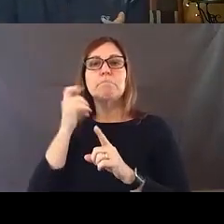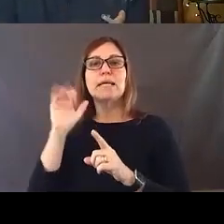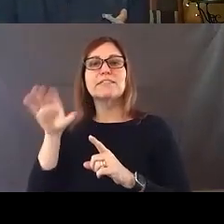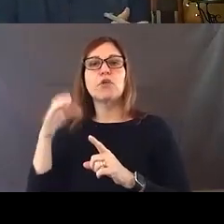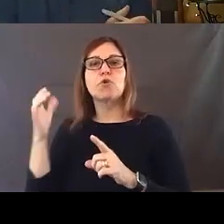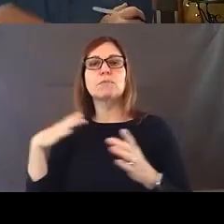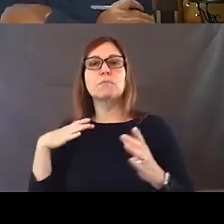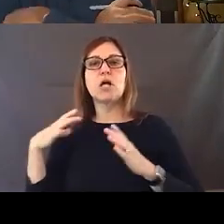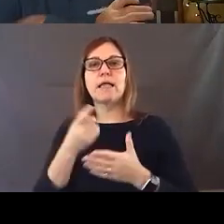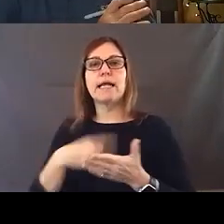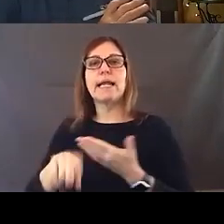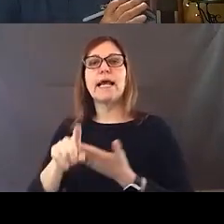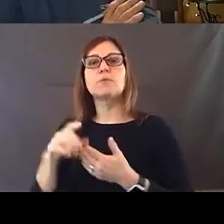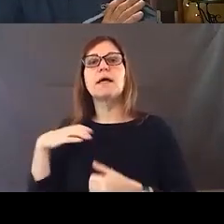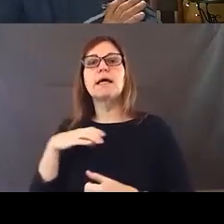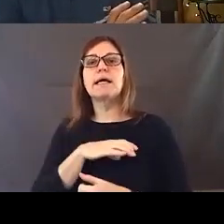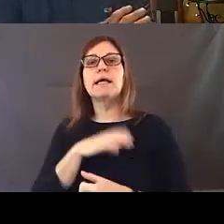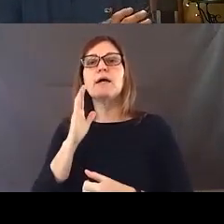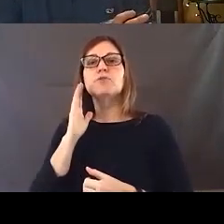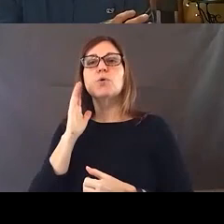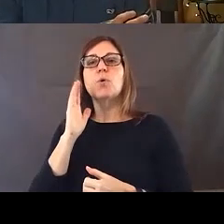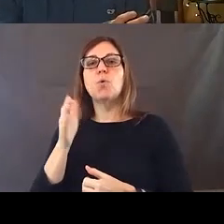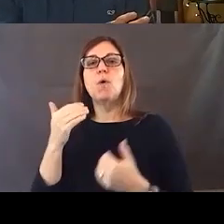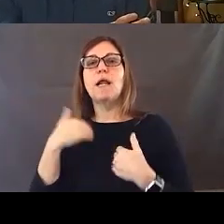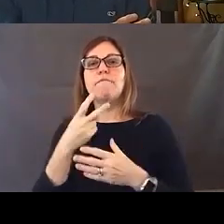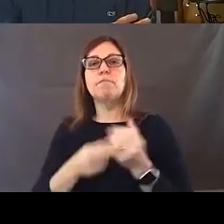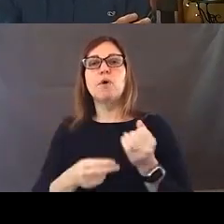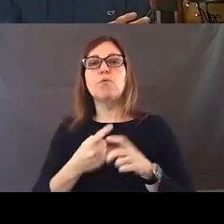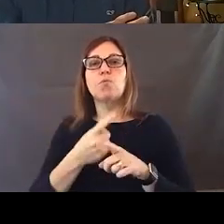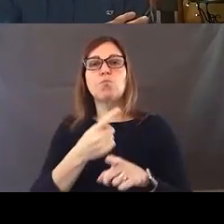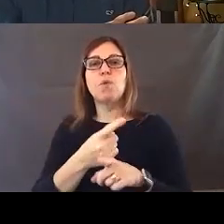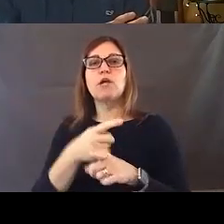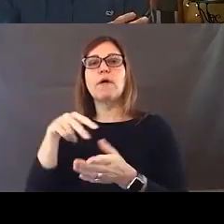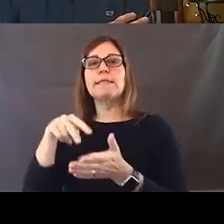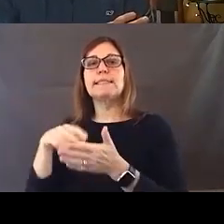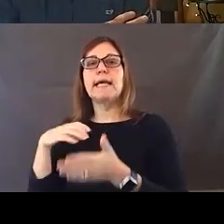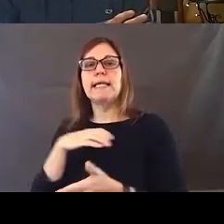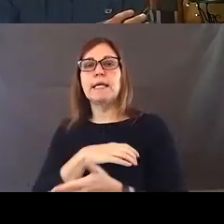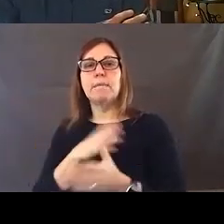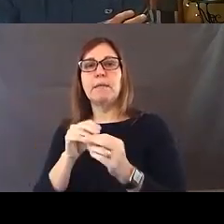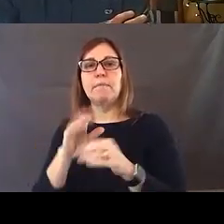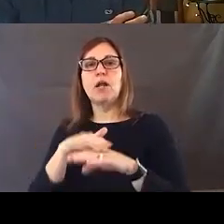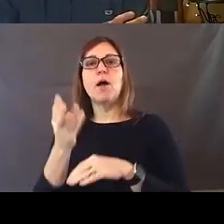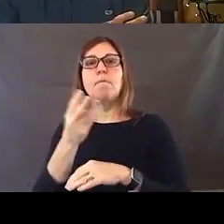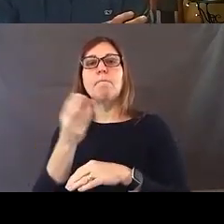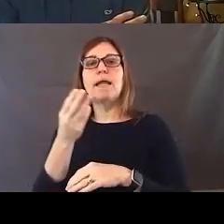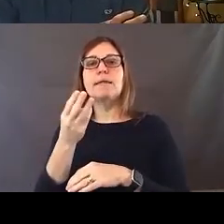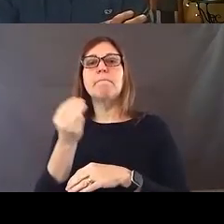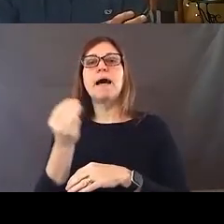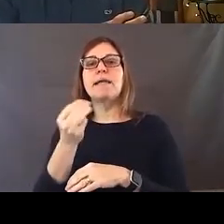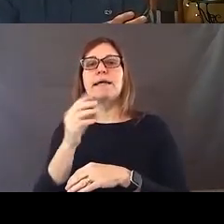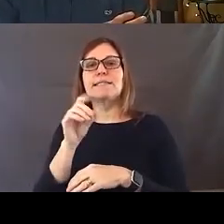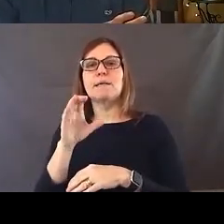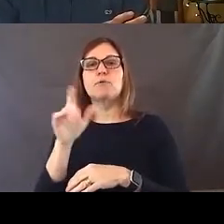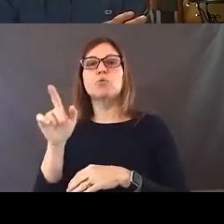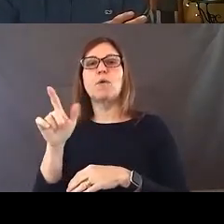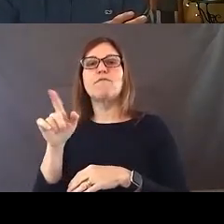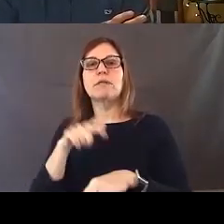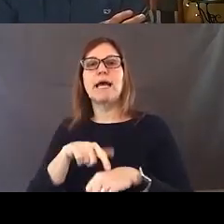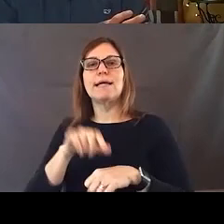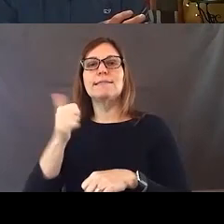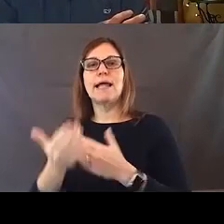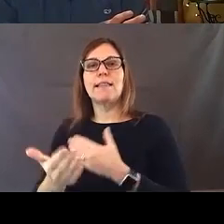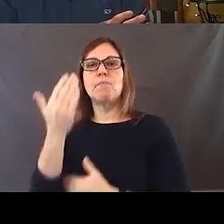week, Council will hold both the regular and standing committees meeting on Monday, December 21st at 10 a.m.